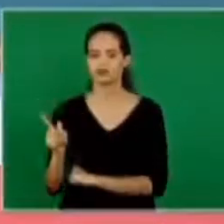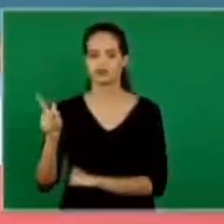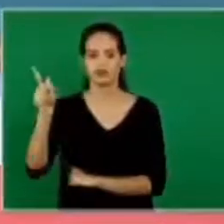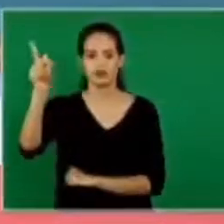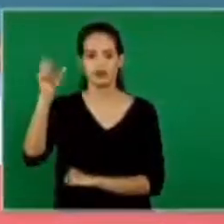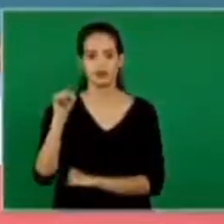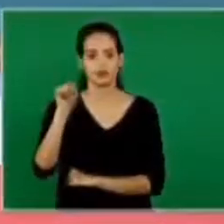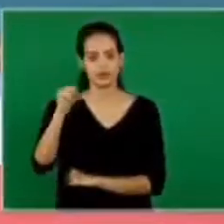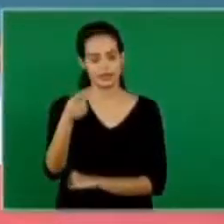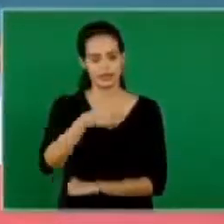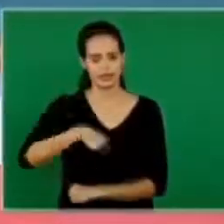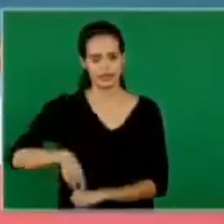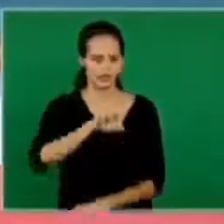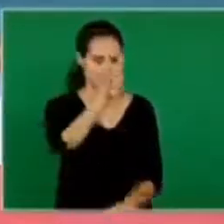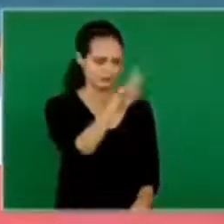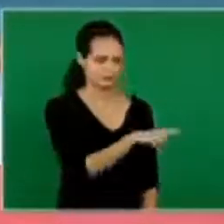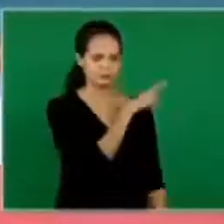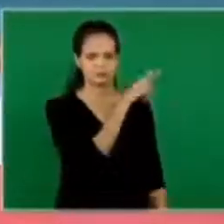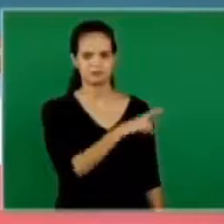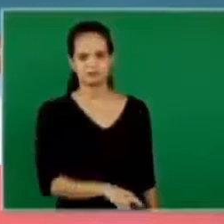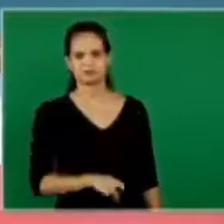If we are crucified with Christ,